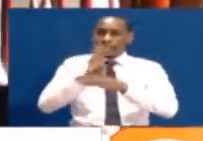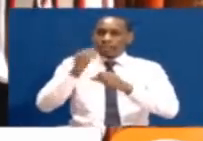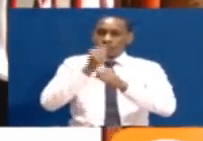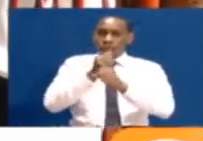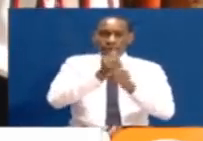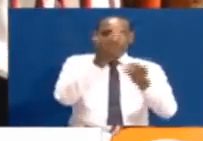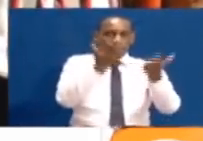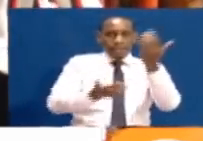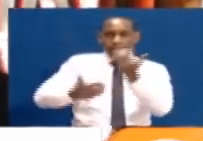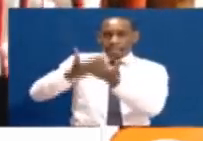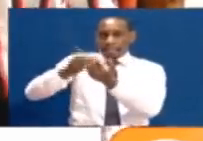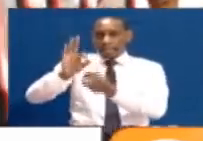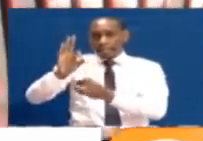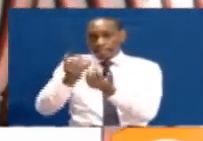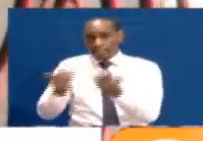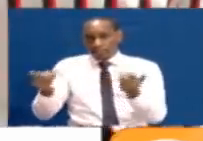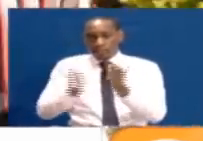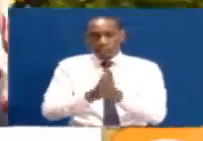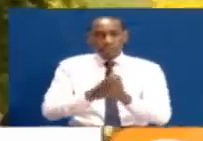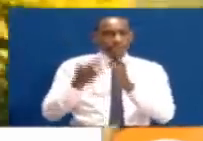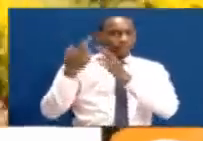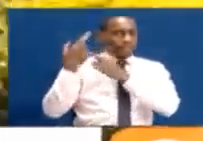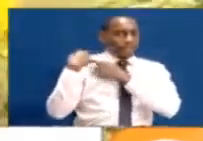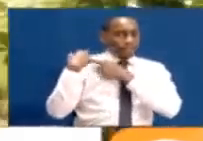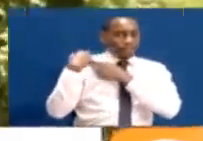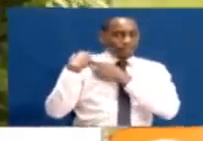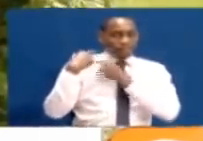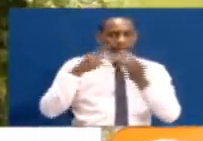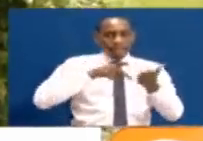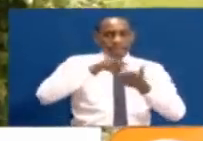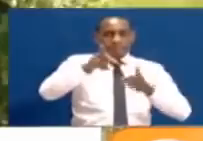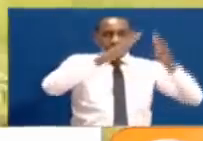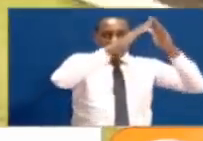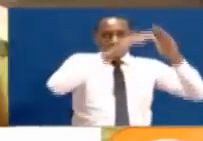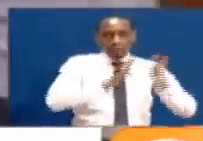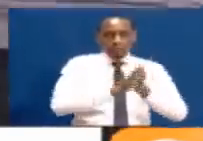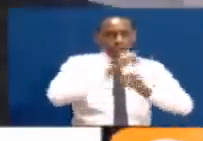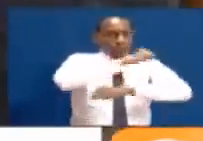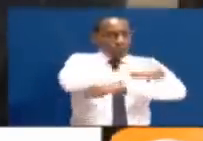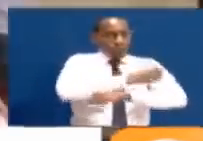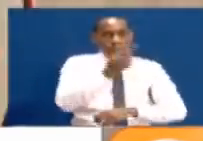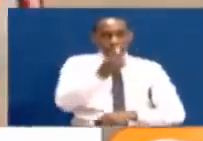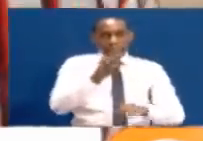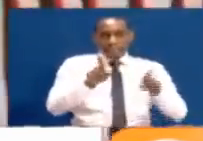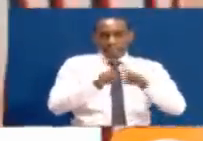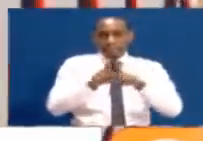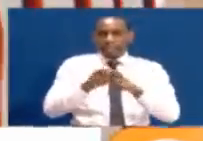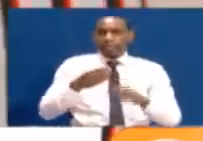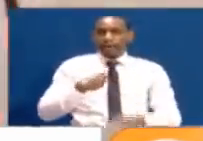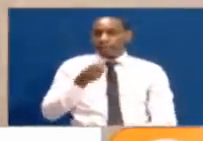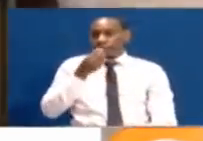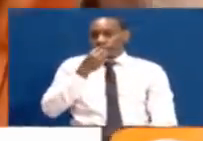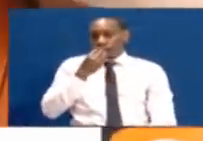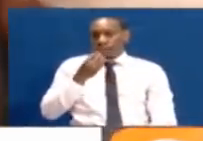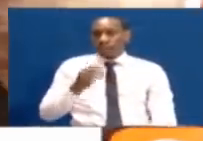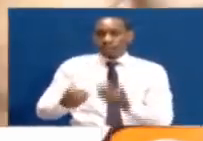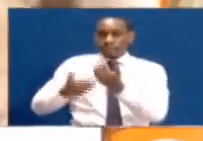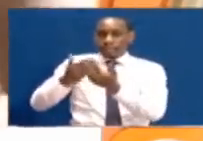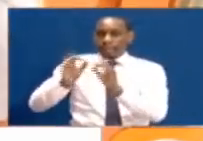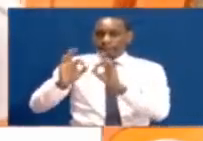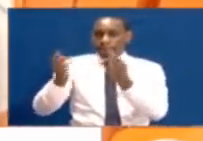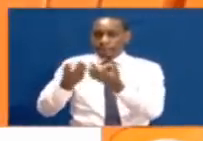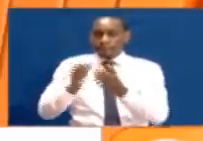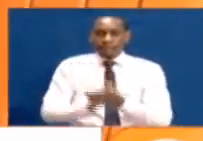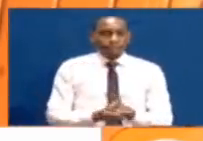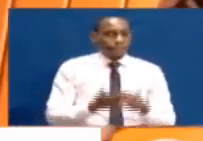balancing raising three children with responsibilities of paying rent, school fees, and putting food on the table.